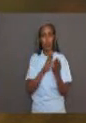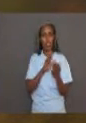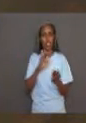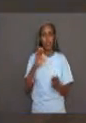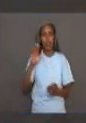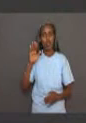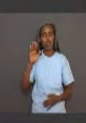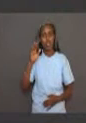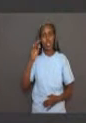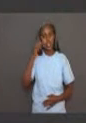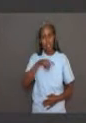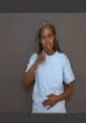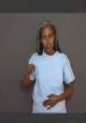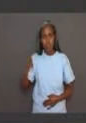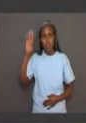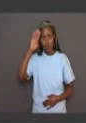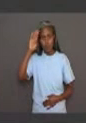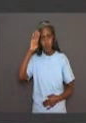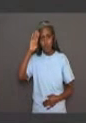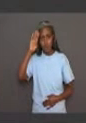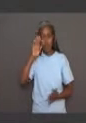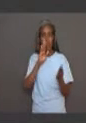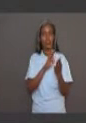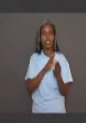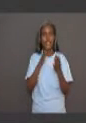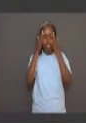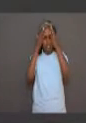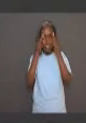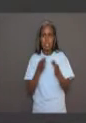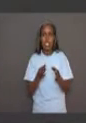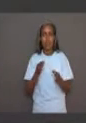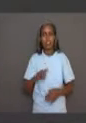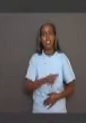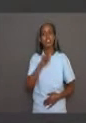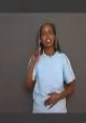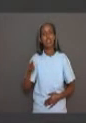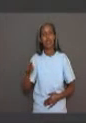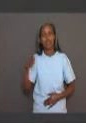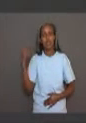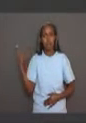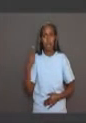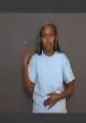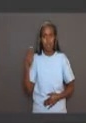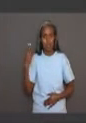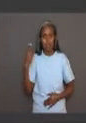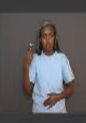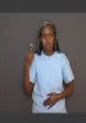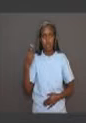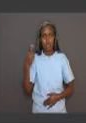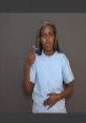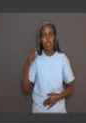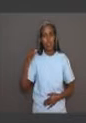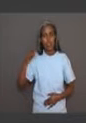skewness. Bowley's coefficient determines skewness by using